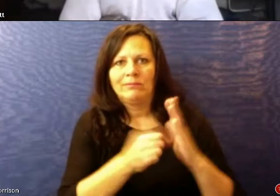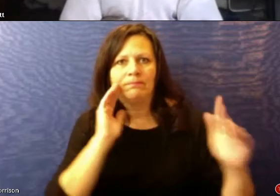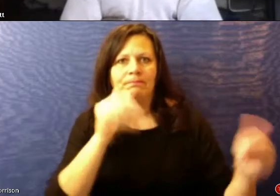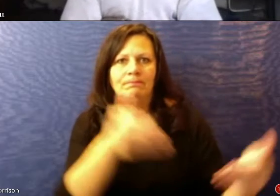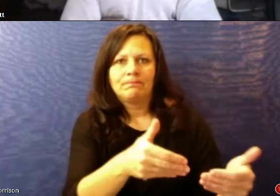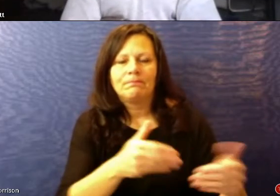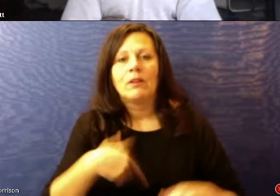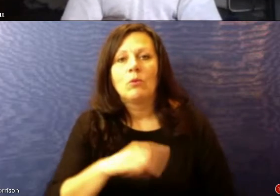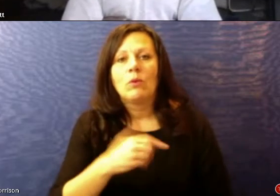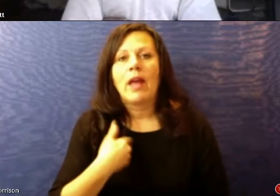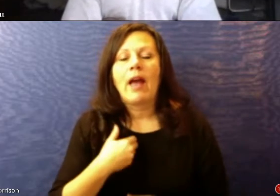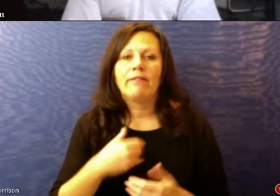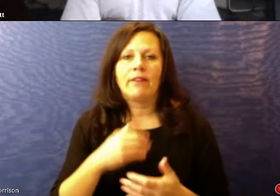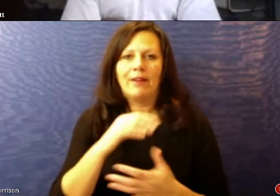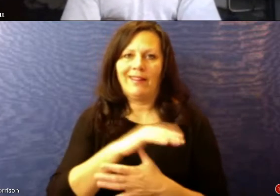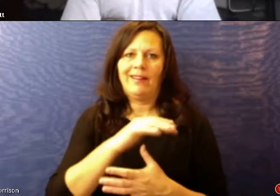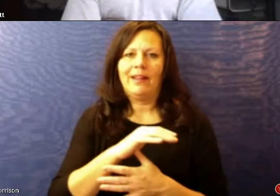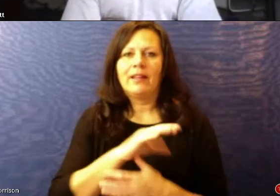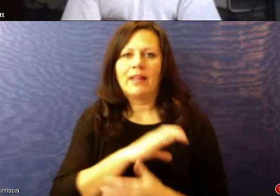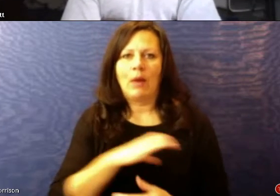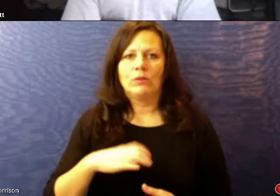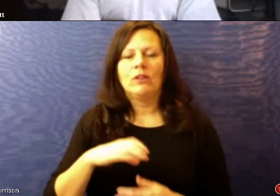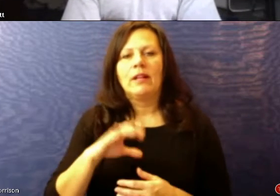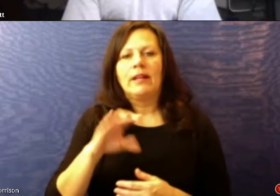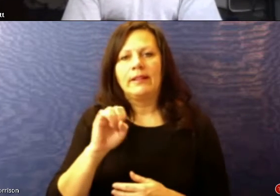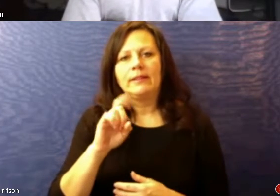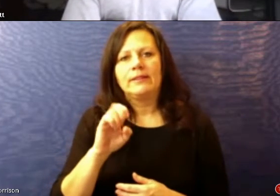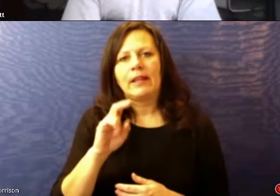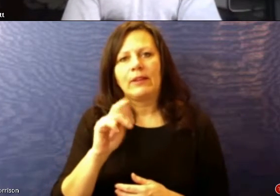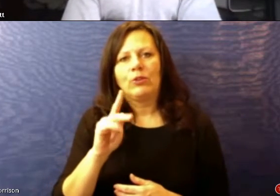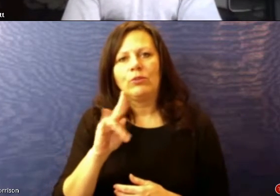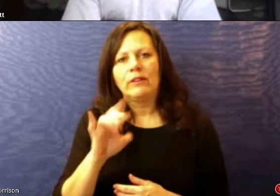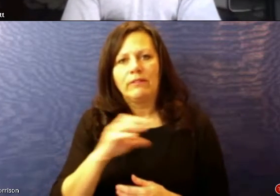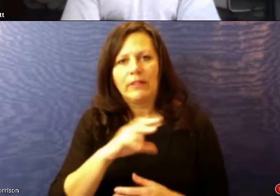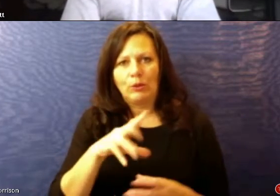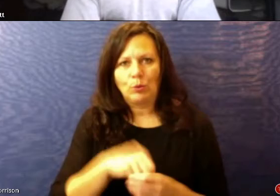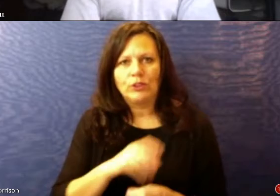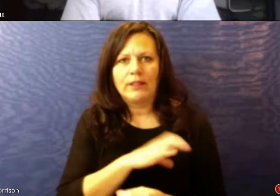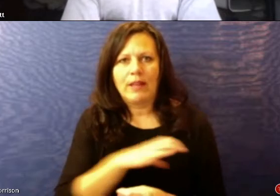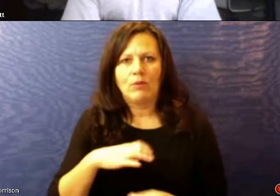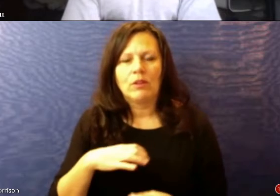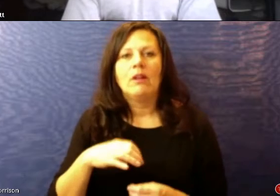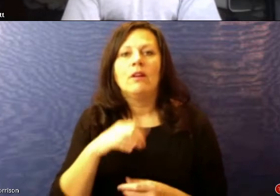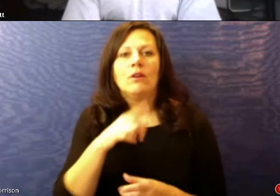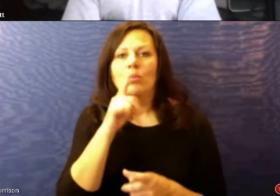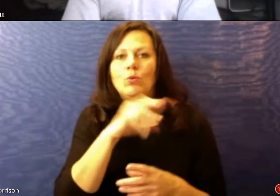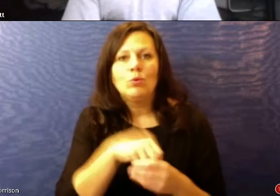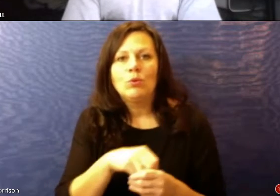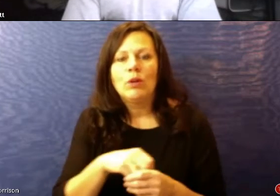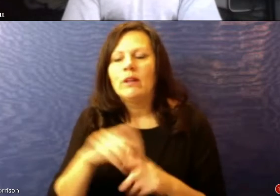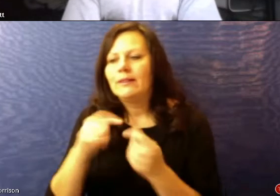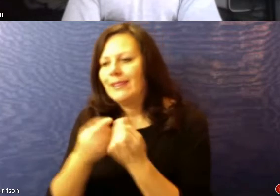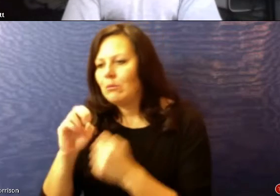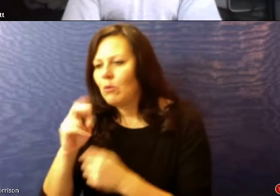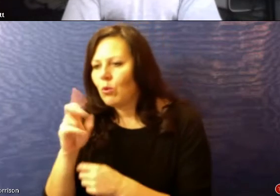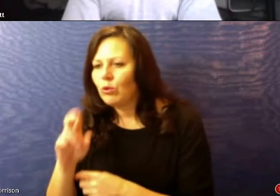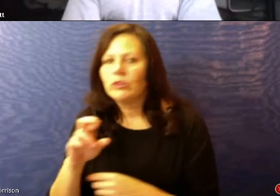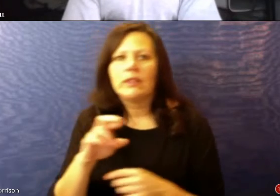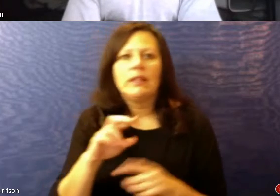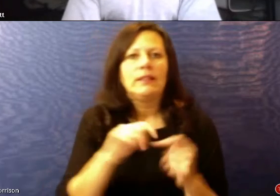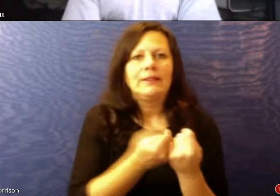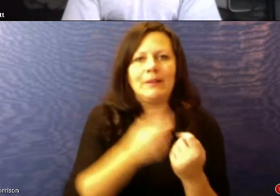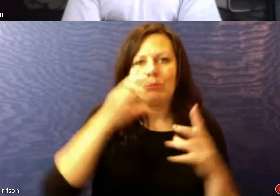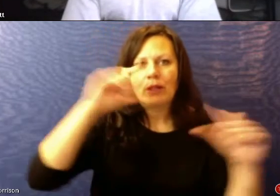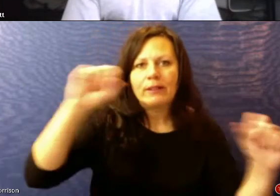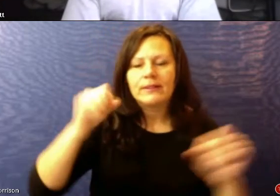Executive Inclusion Council that's made up of team owners, team presidents, GMs, and other executives.